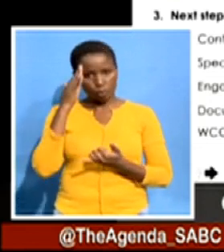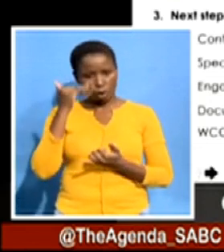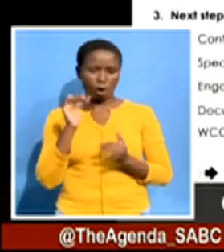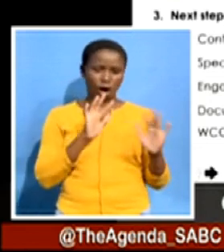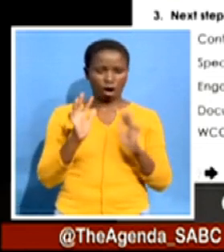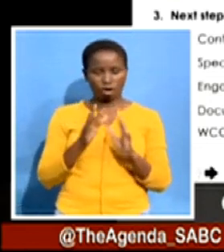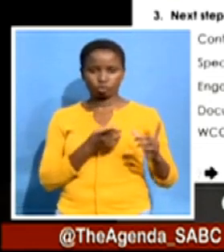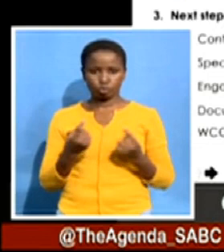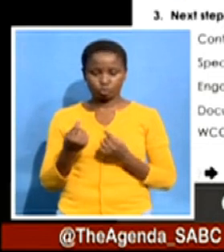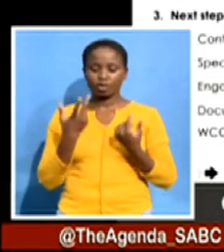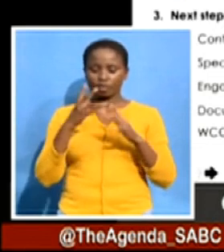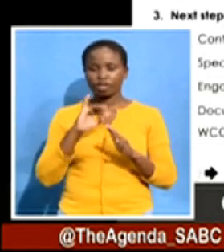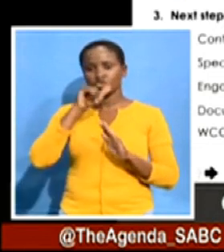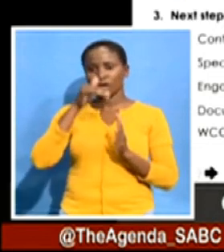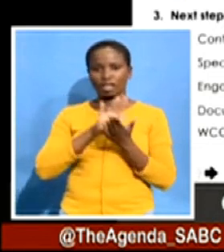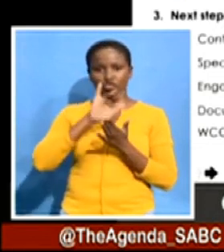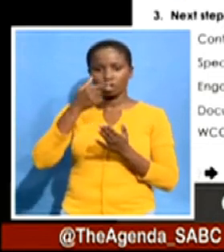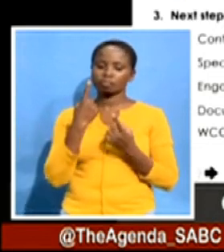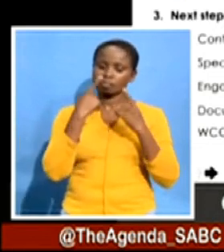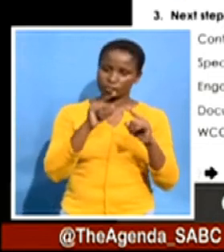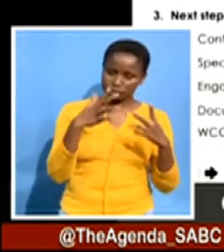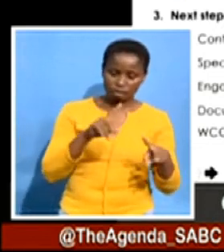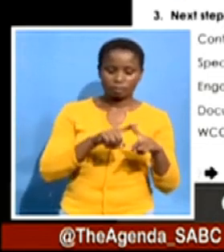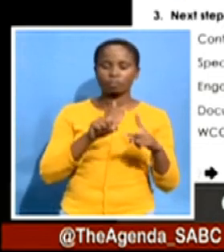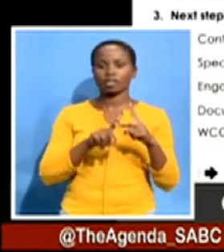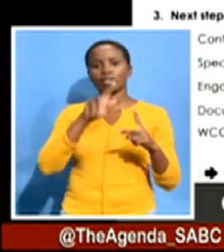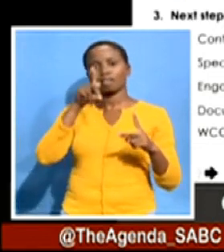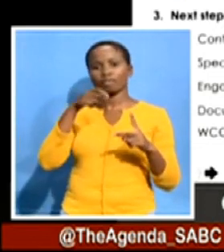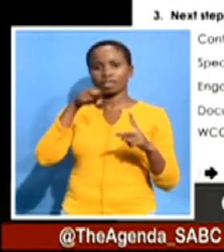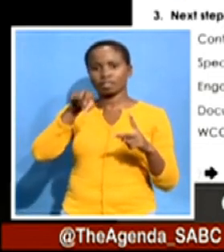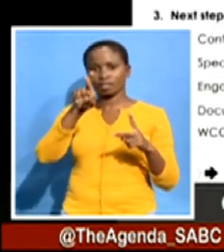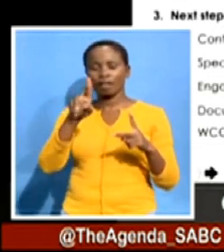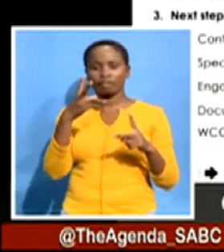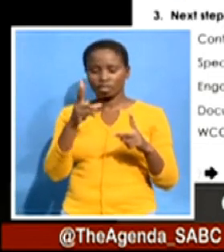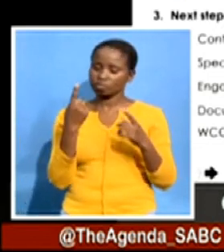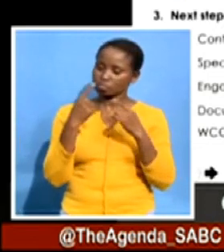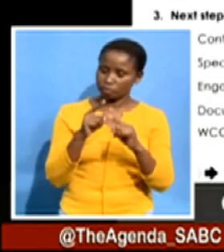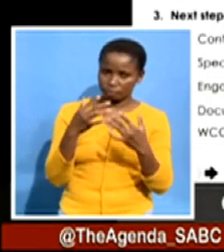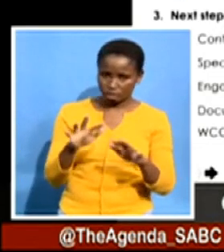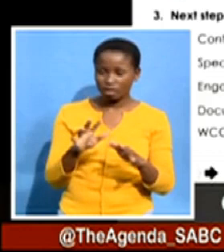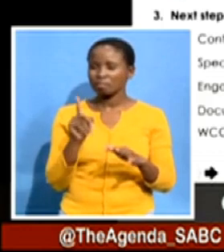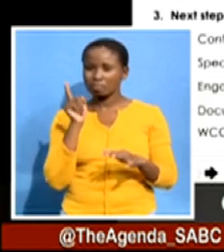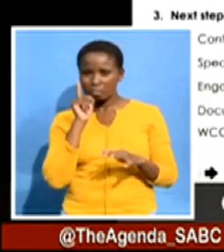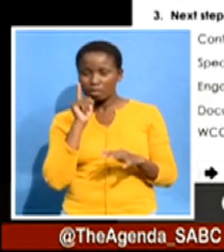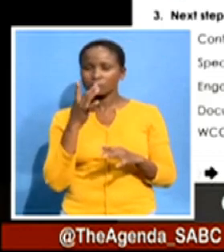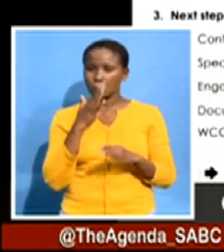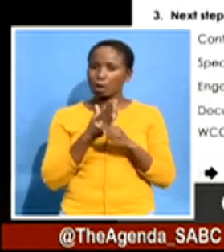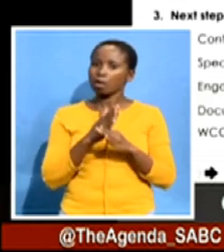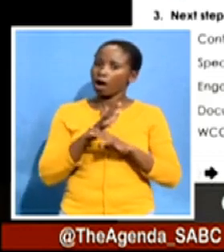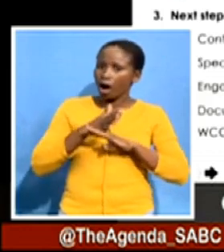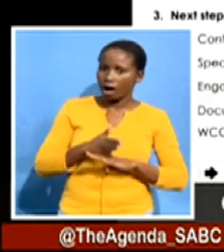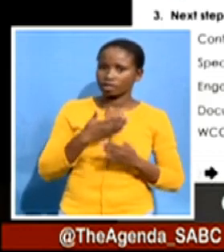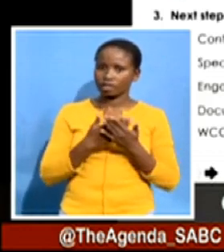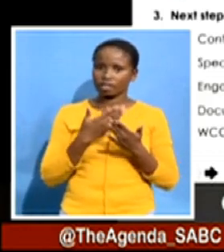see from the supply line. They're currently working very hard to conclude their agreements with the National Department, and which we will